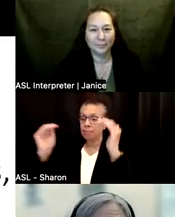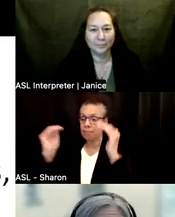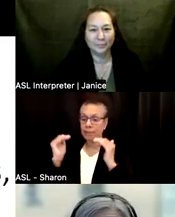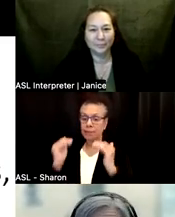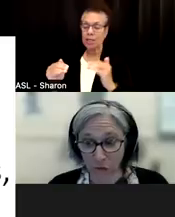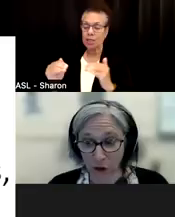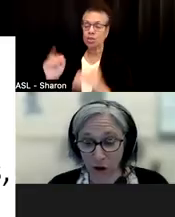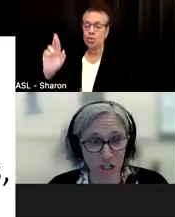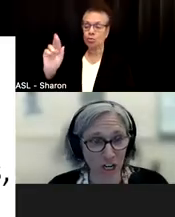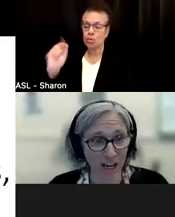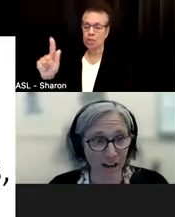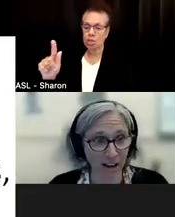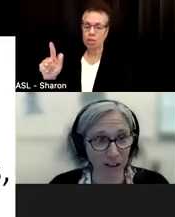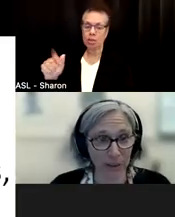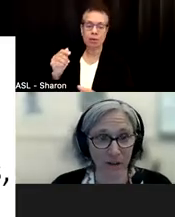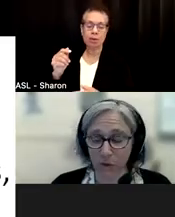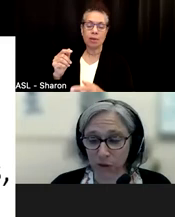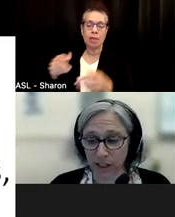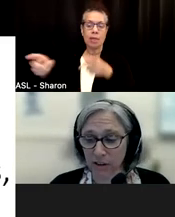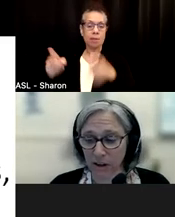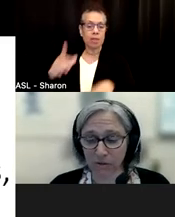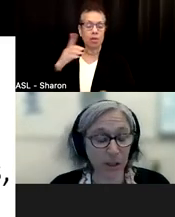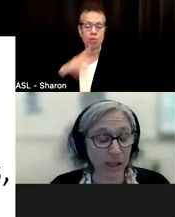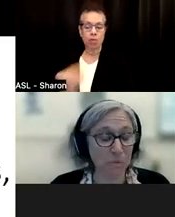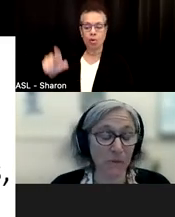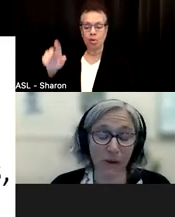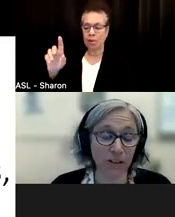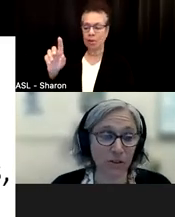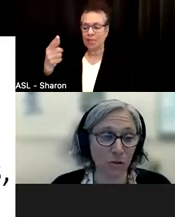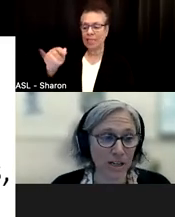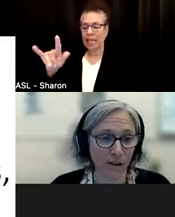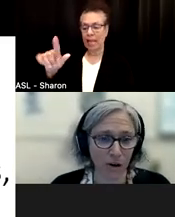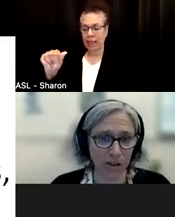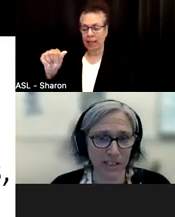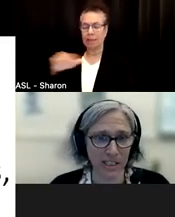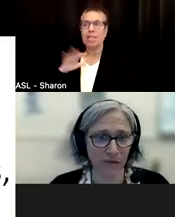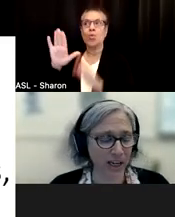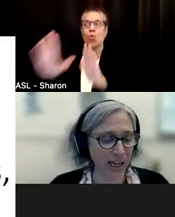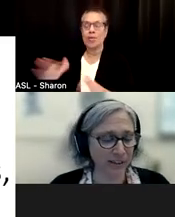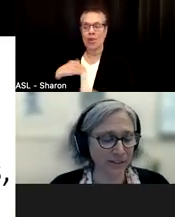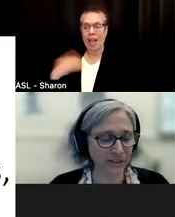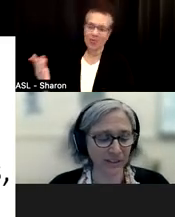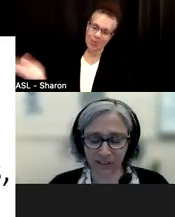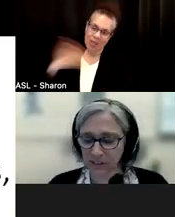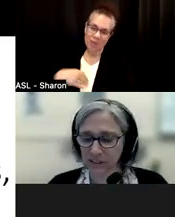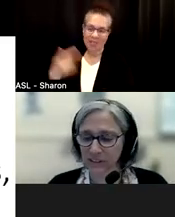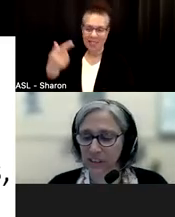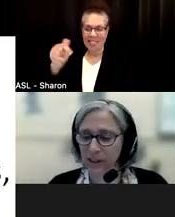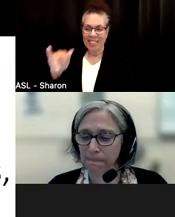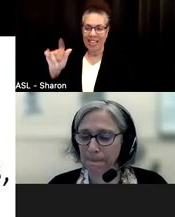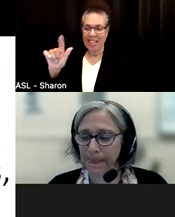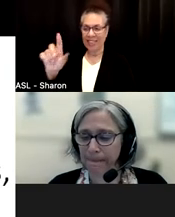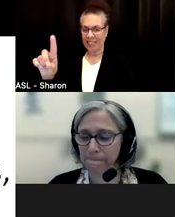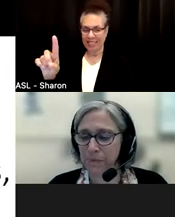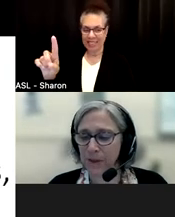regional administrator for OSHA, Galen Blanton. We're really, it's great to have you here with us this evening, Galen. I'm